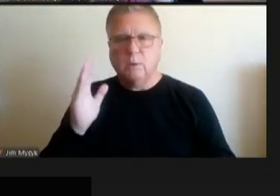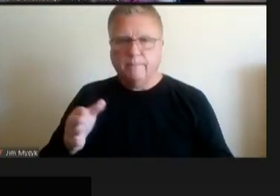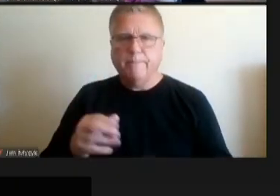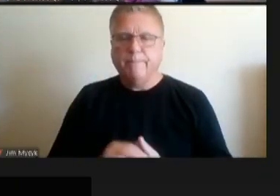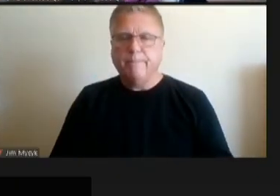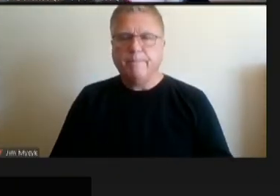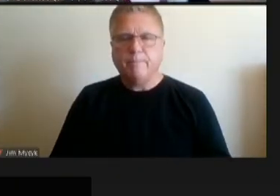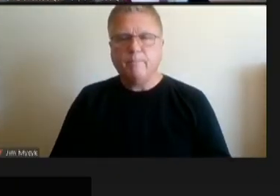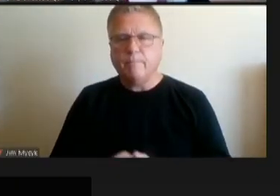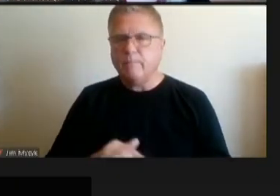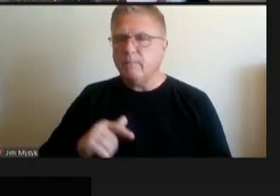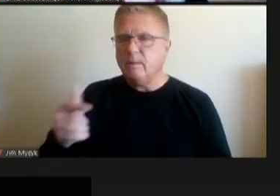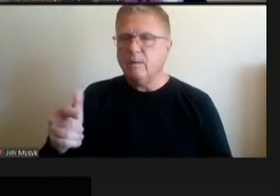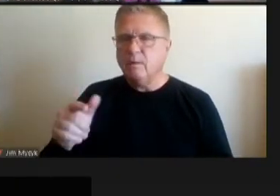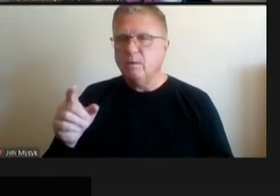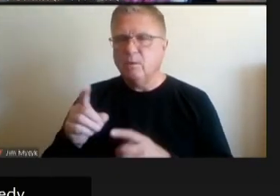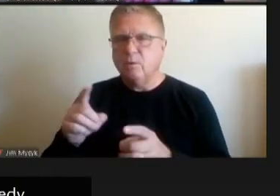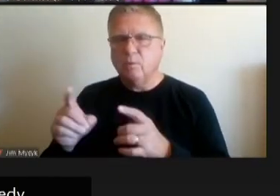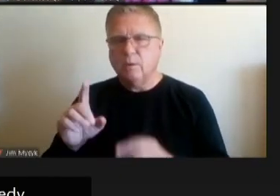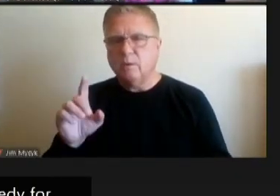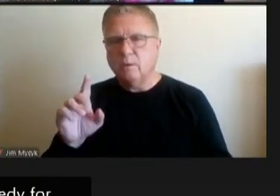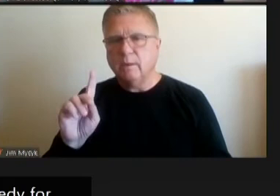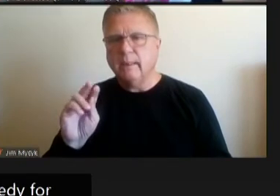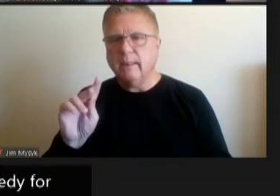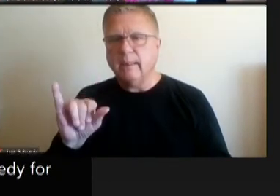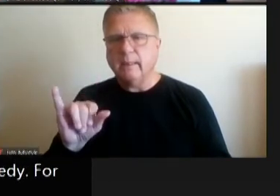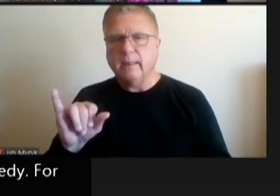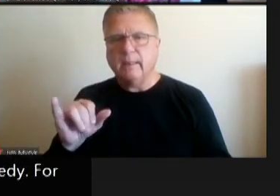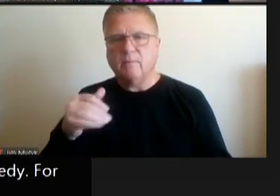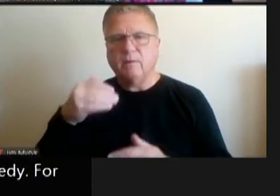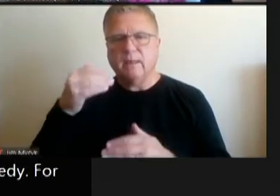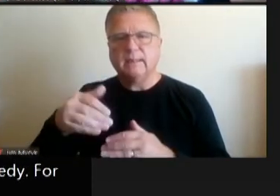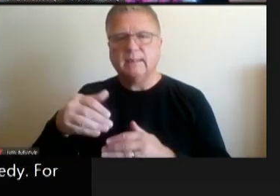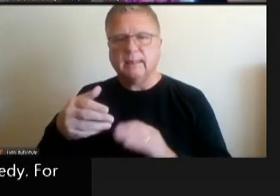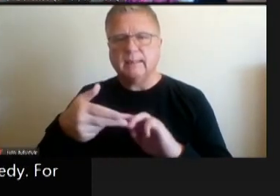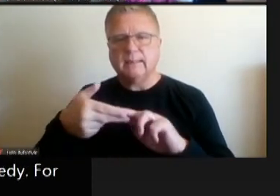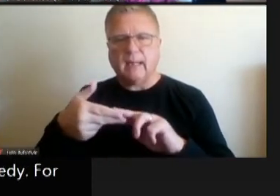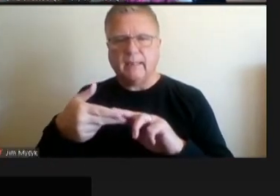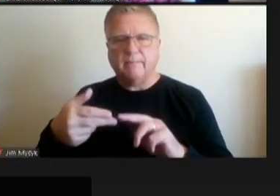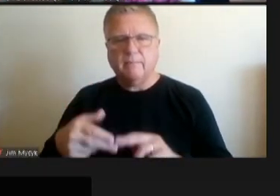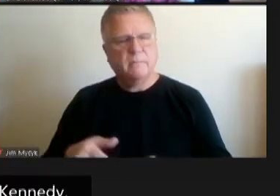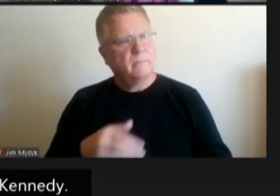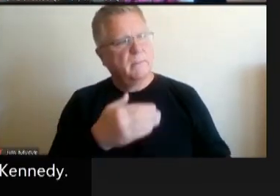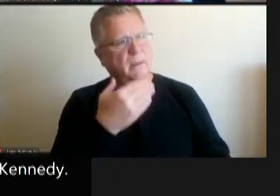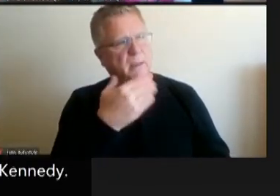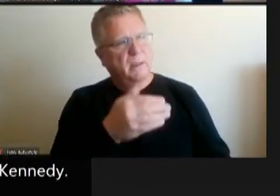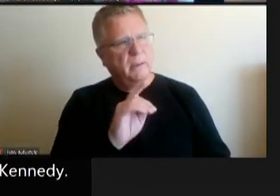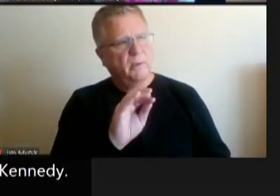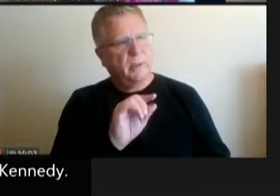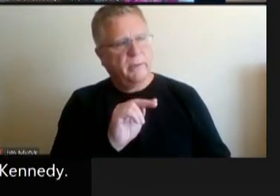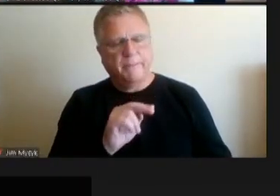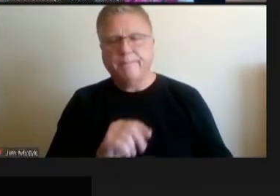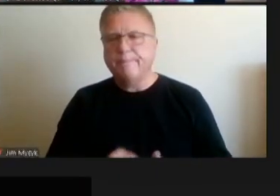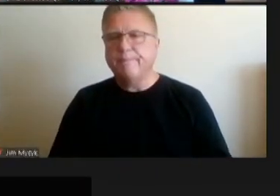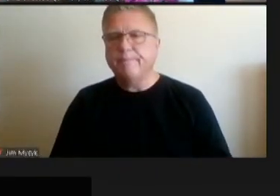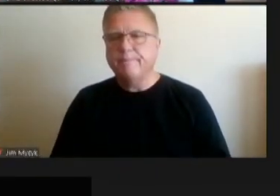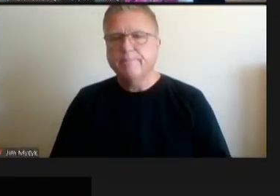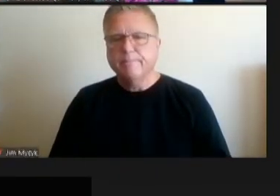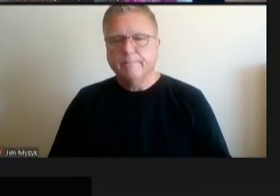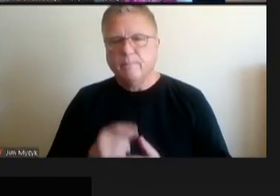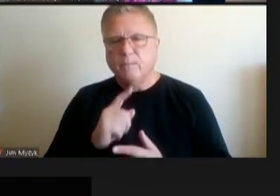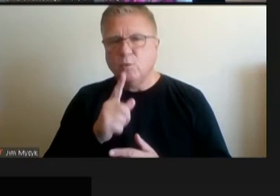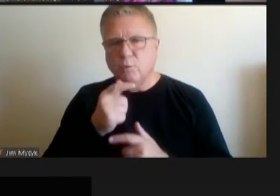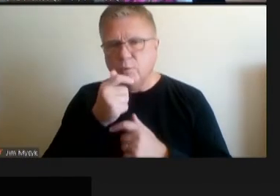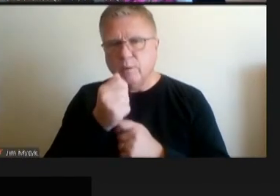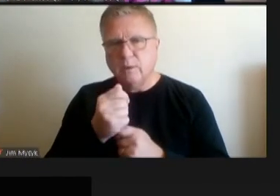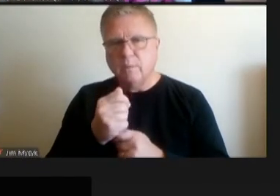turn it over to Director Kim Kennedy for this next slide, please. Thanks, Karen. So what's interesting about the